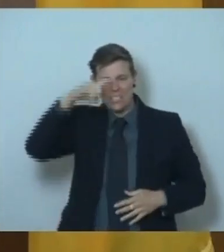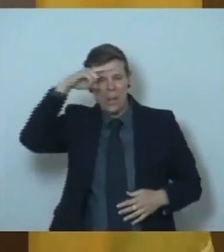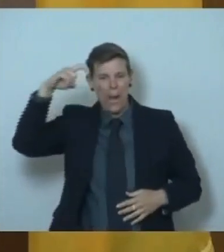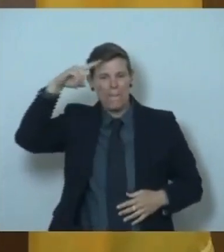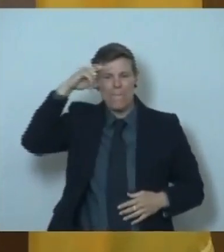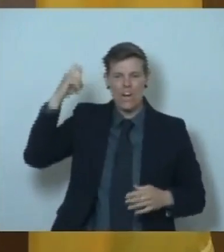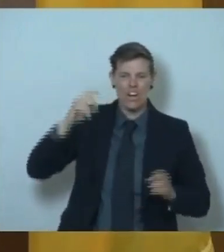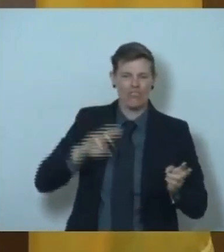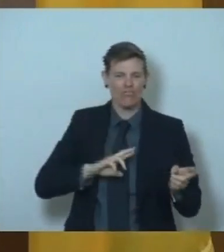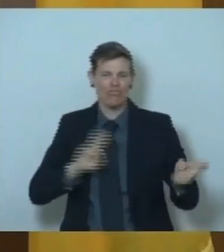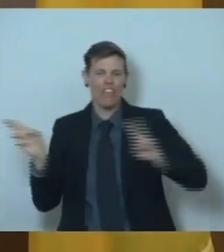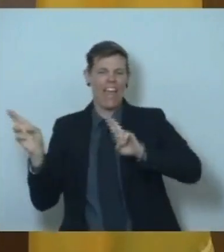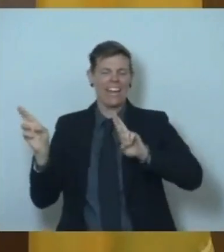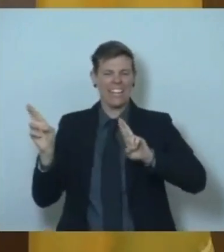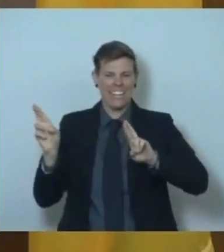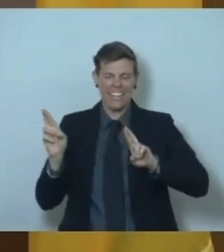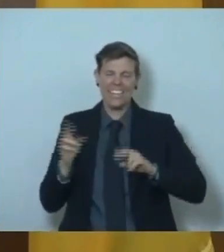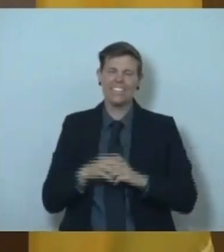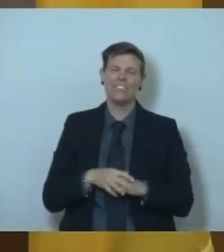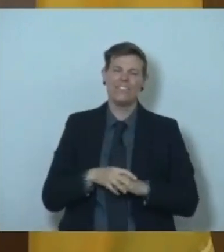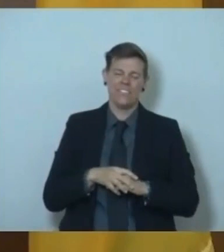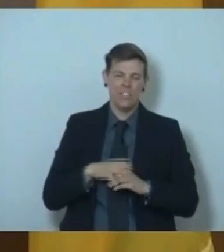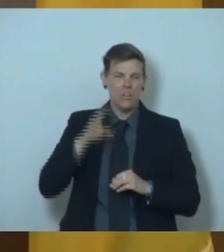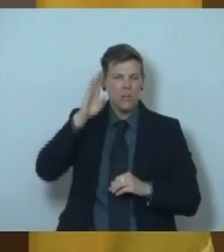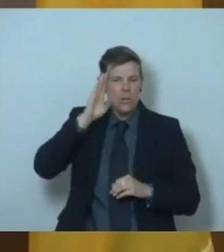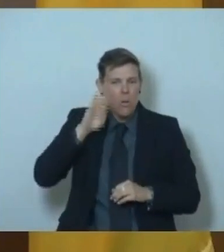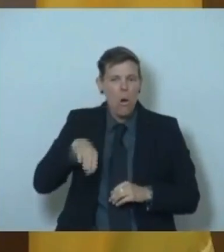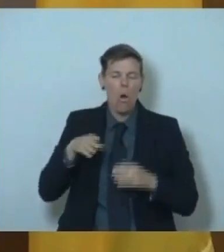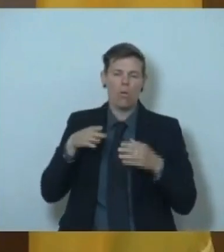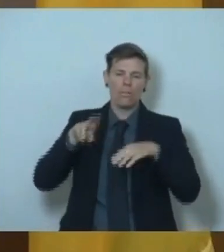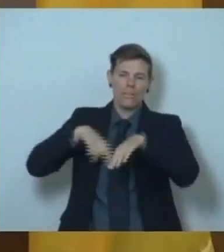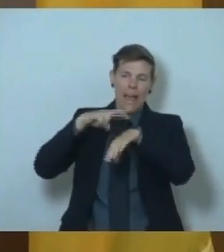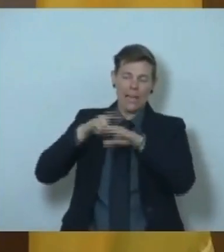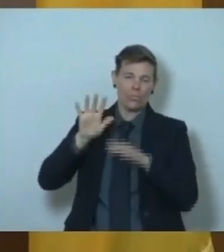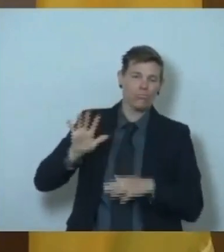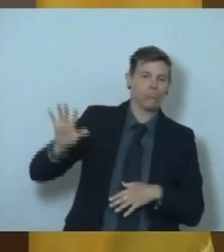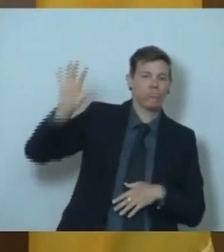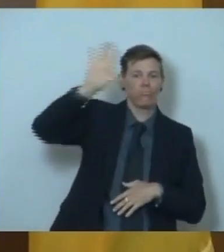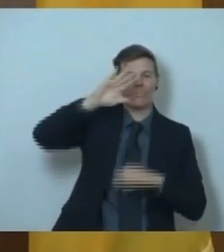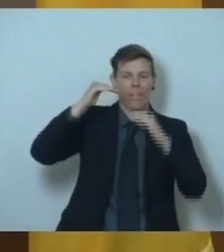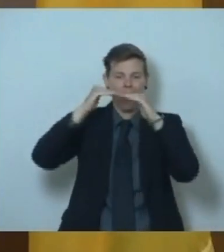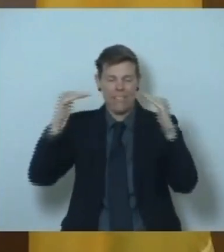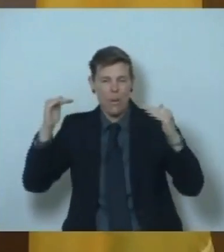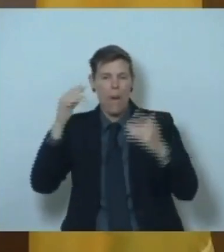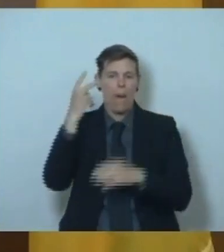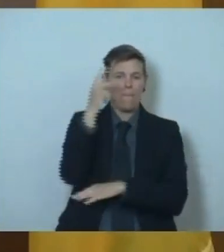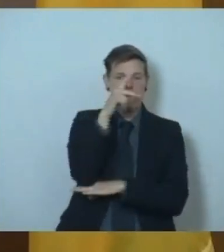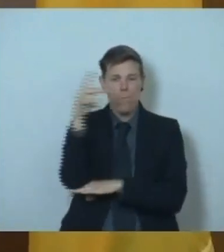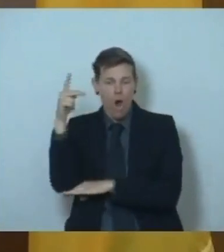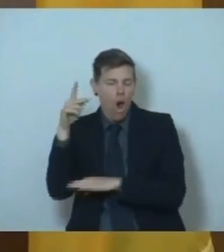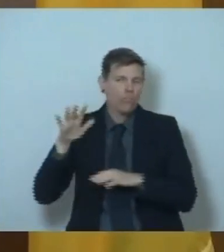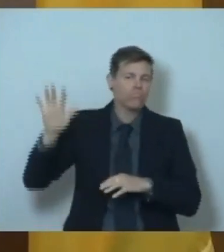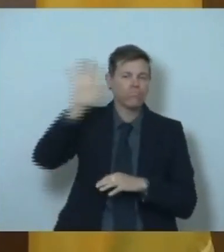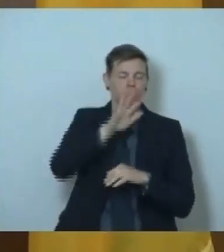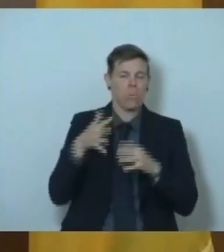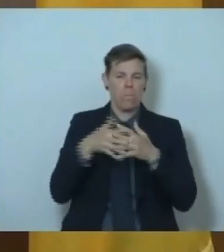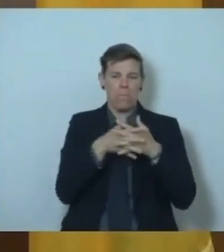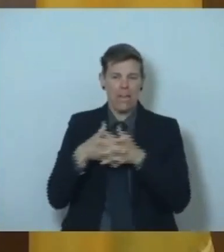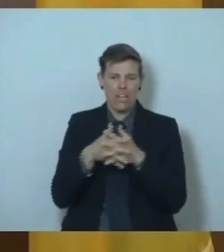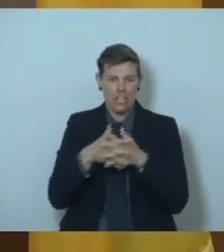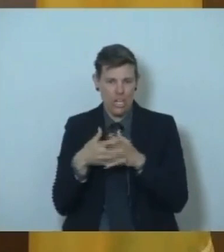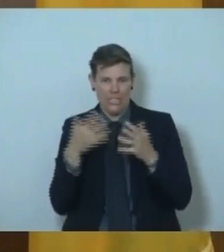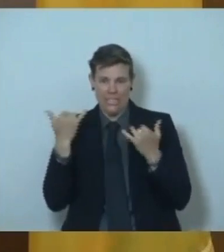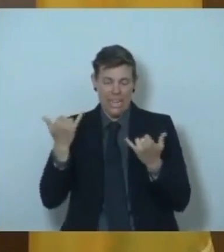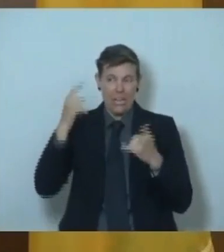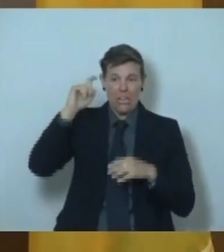and parks around the country, and governors, just like me, are all struggling with what's the right balance here. So as you know, we have opened